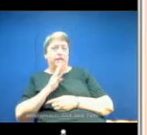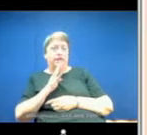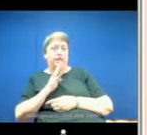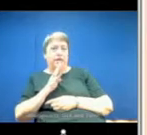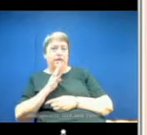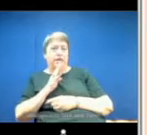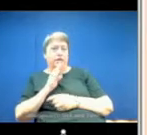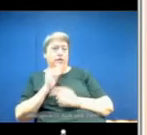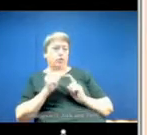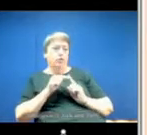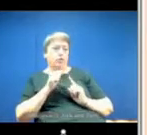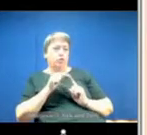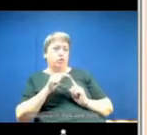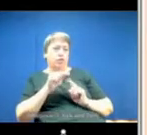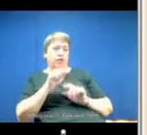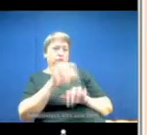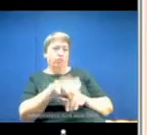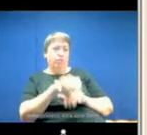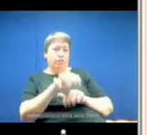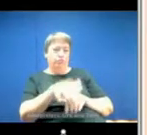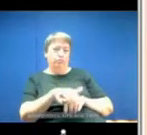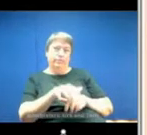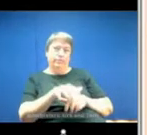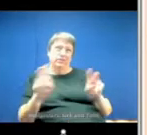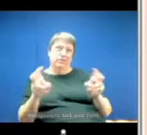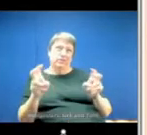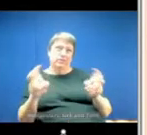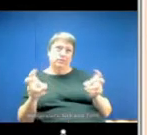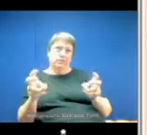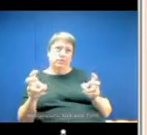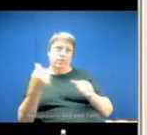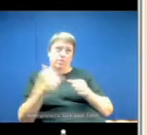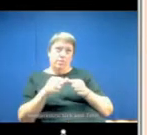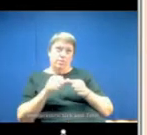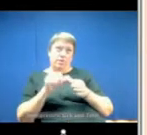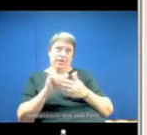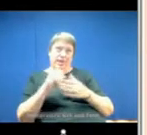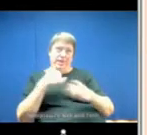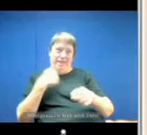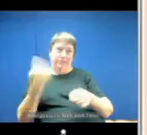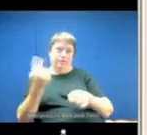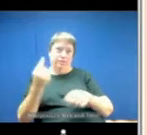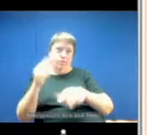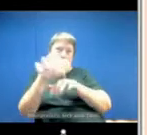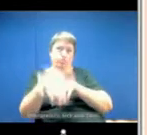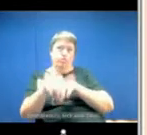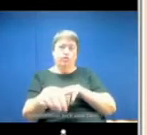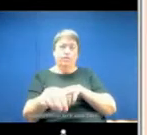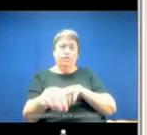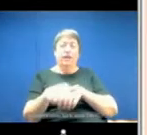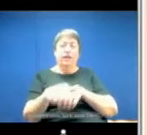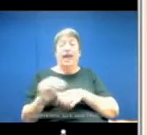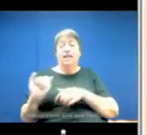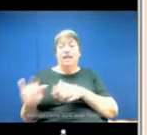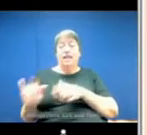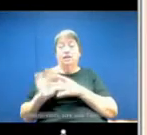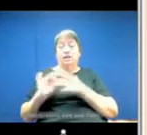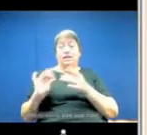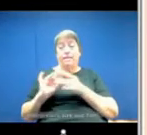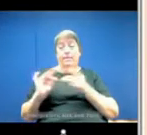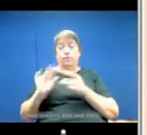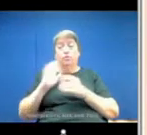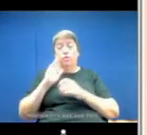to the transcript, in essence, keeping in mind that they have that transcript and that their statements will be